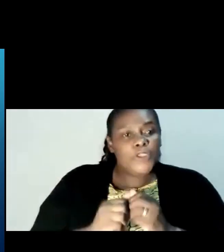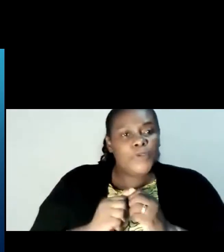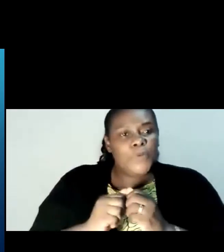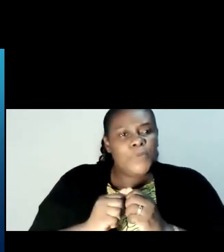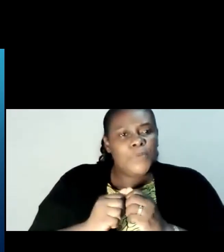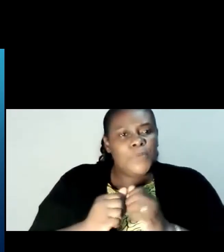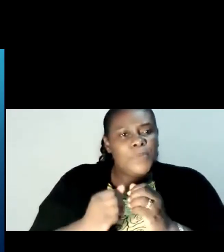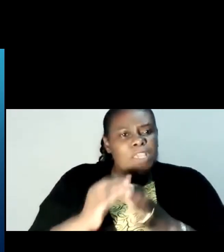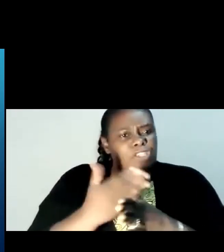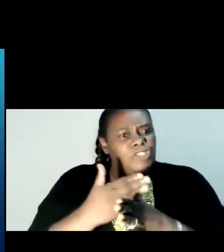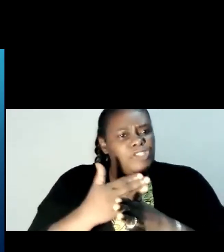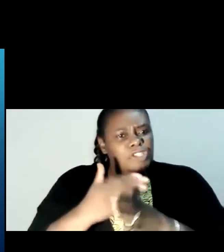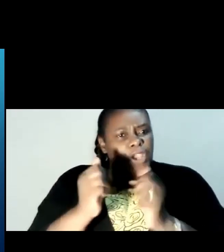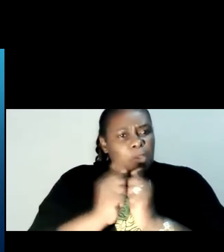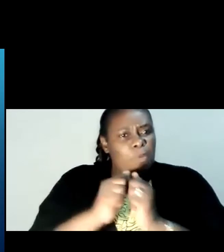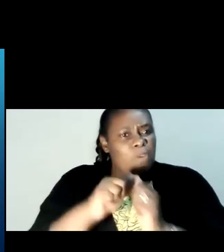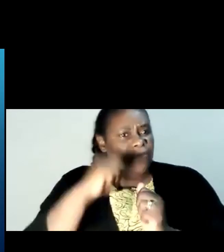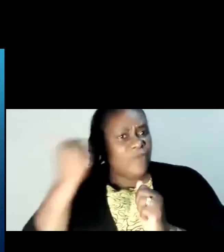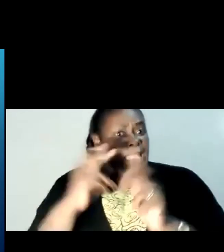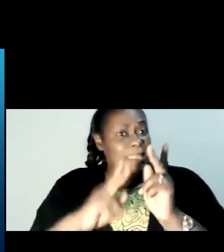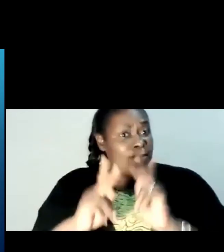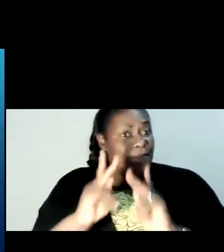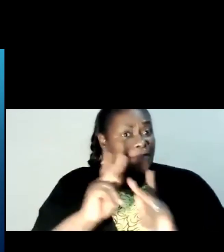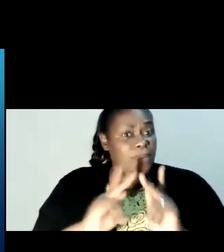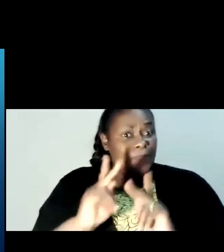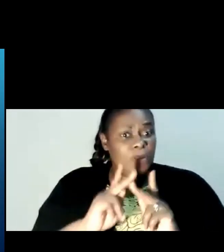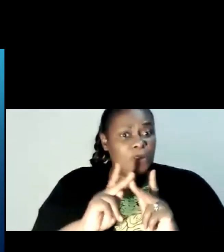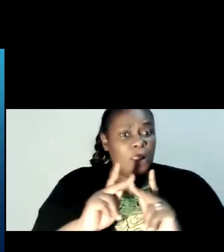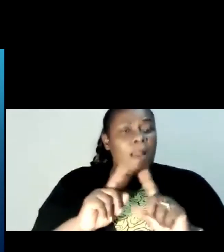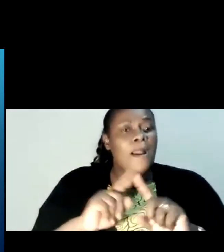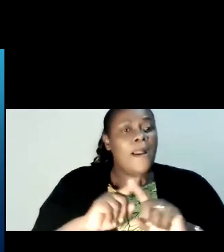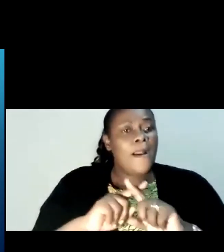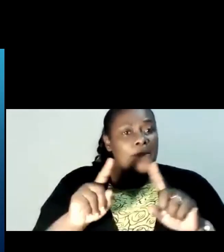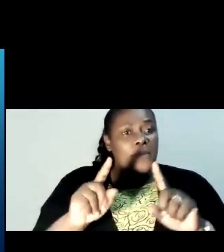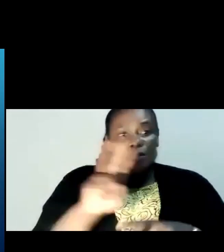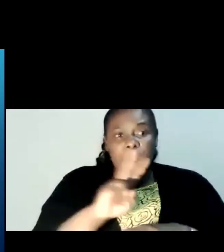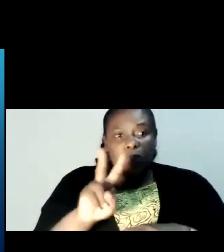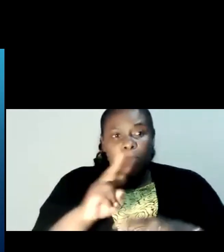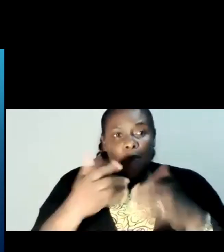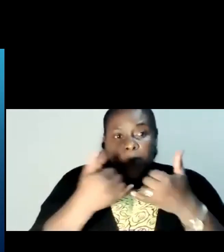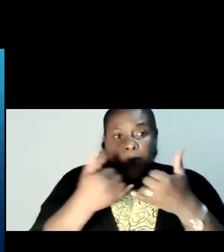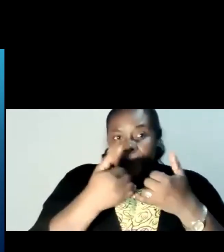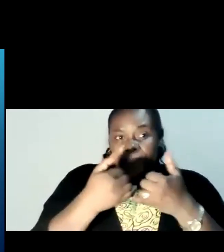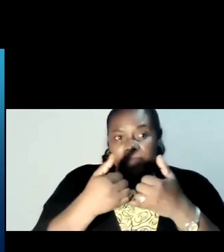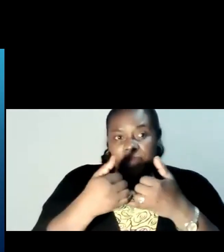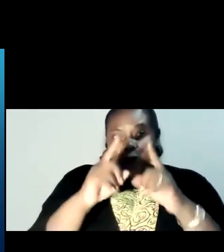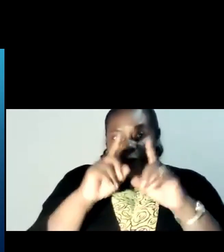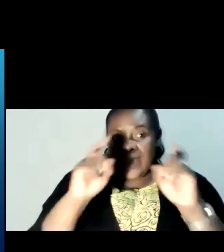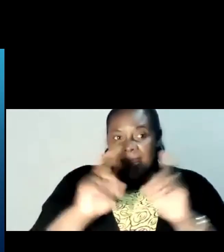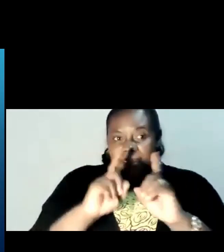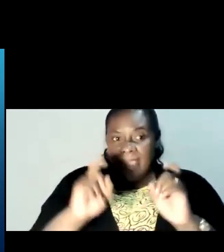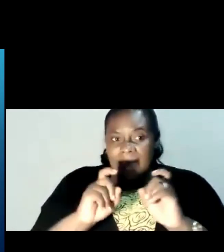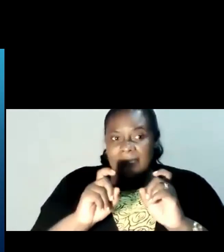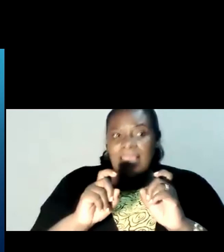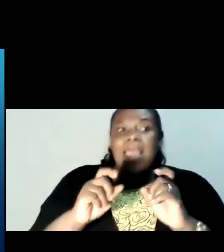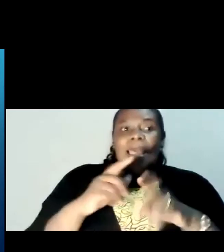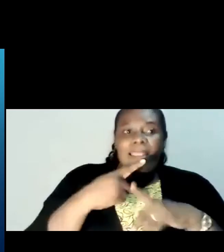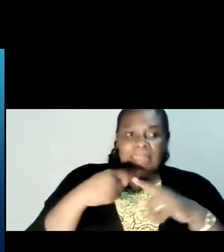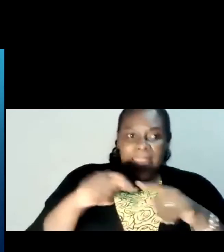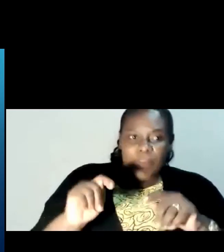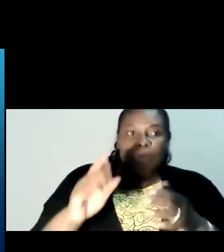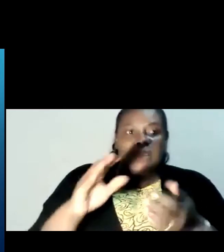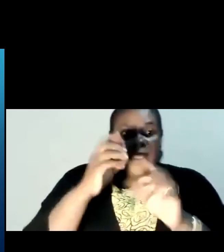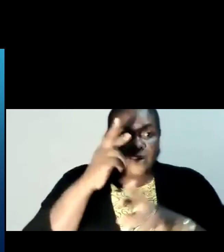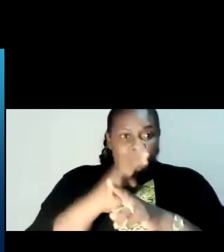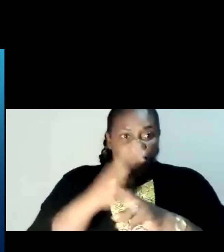other. If both persons are tested and treated for any sexually transmitted infections they may have, this helps